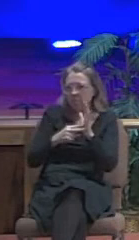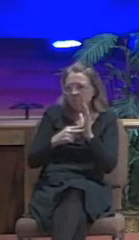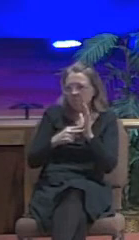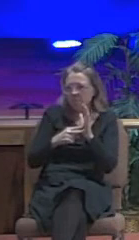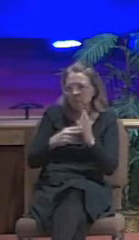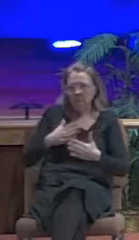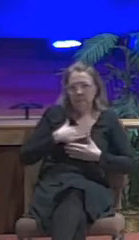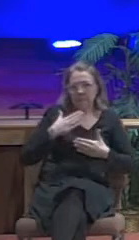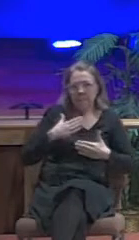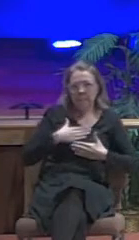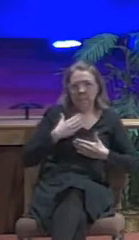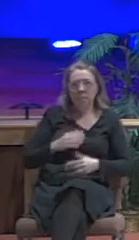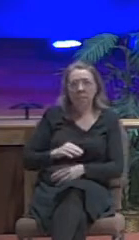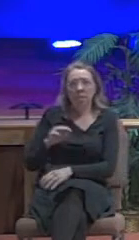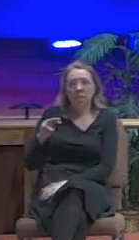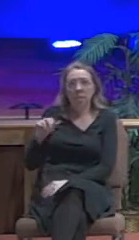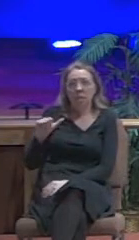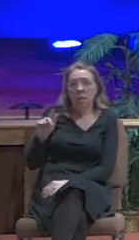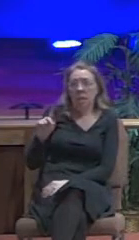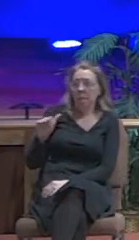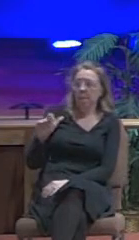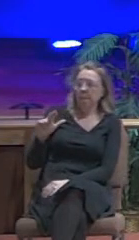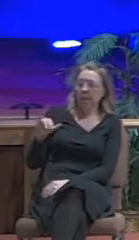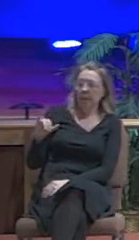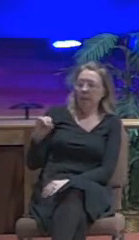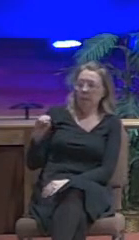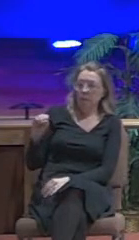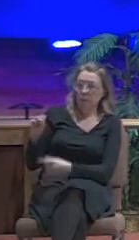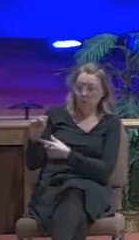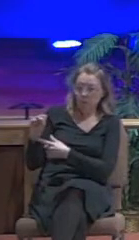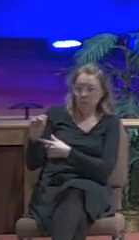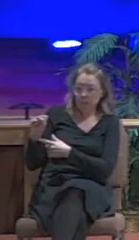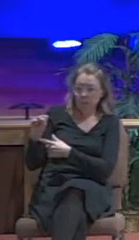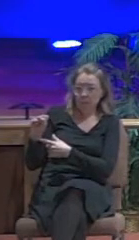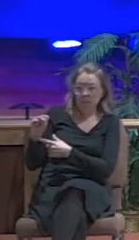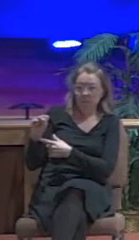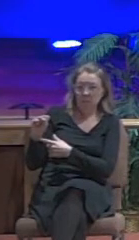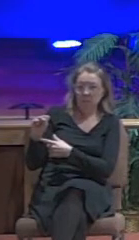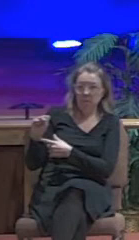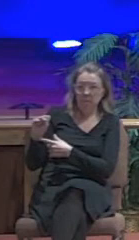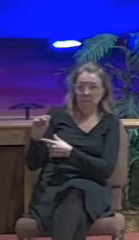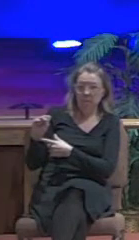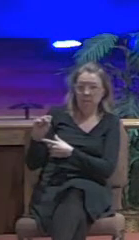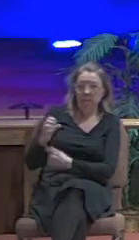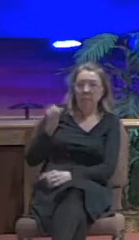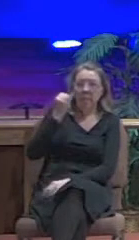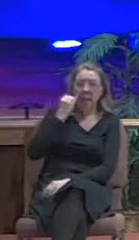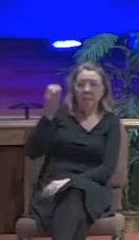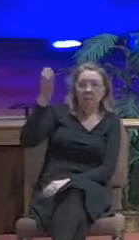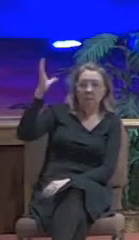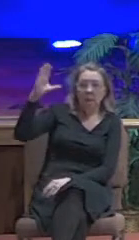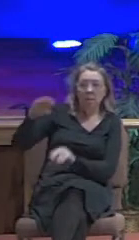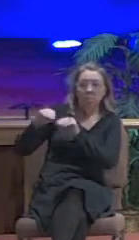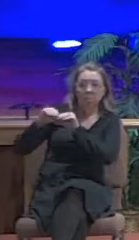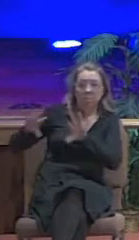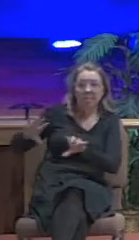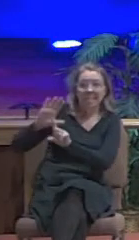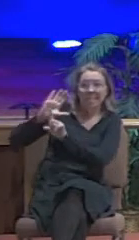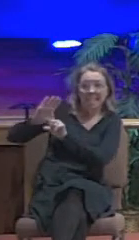Markeus, happiness is properly when God extends his benefits, receiving God's favor.